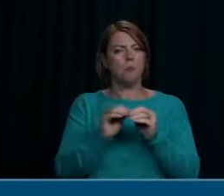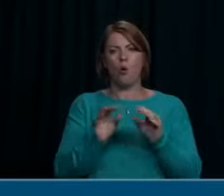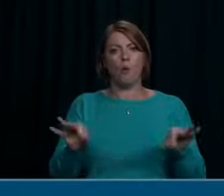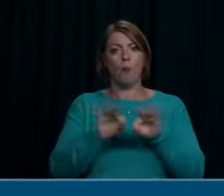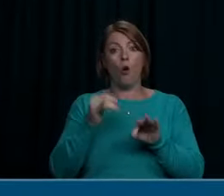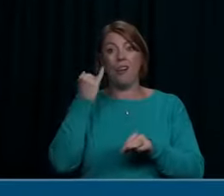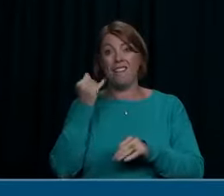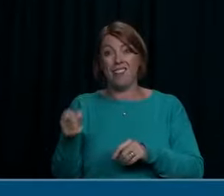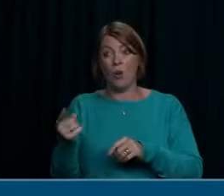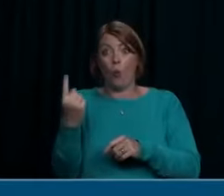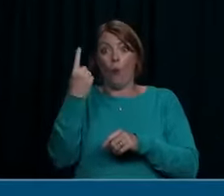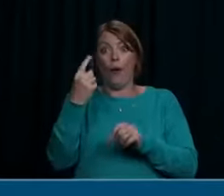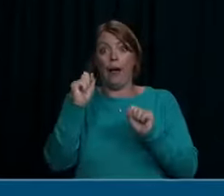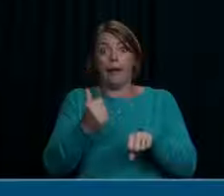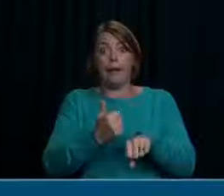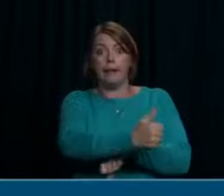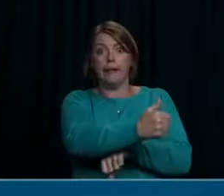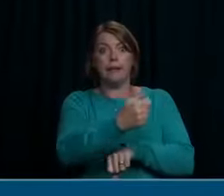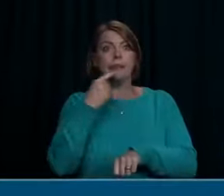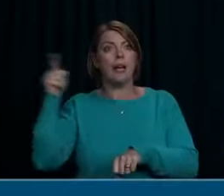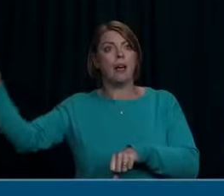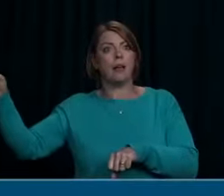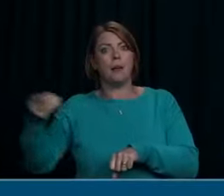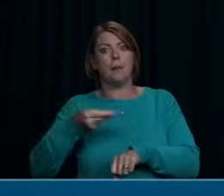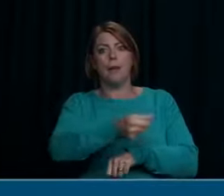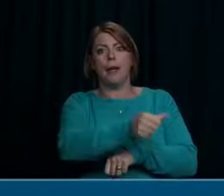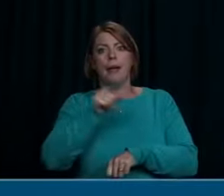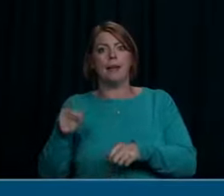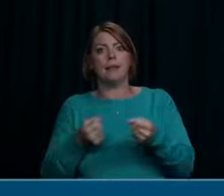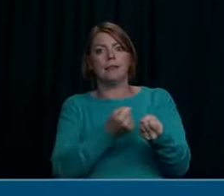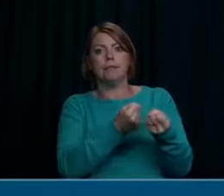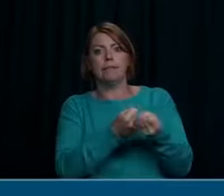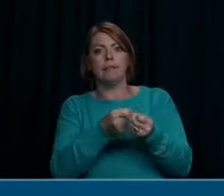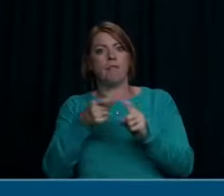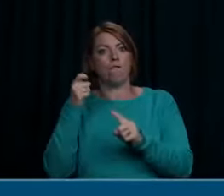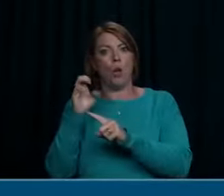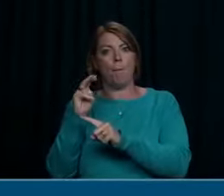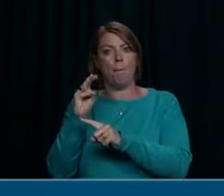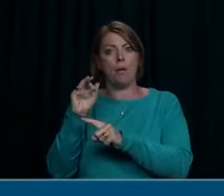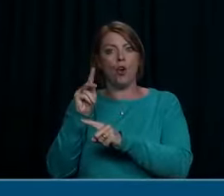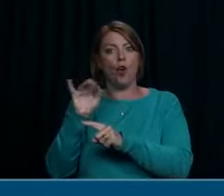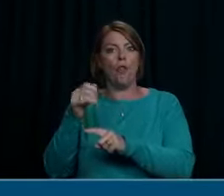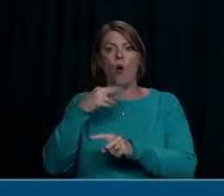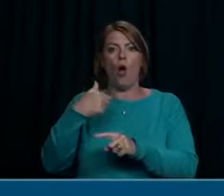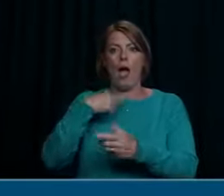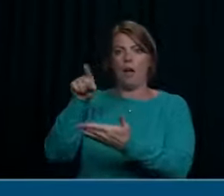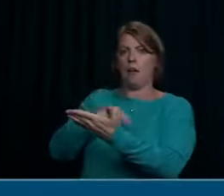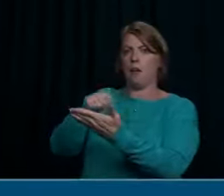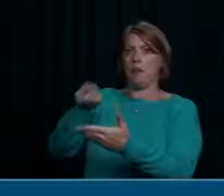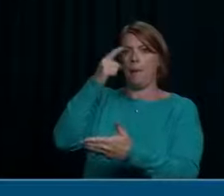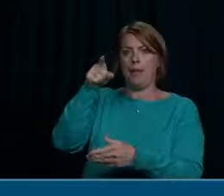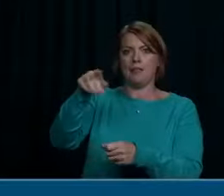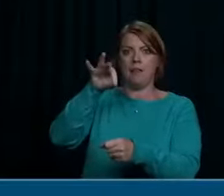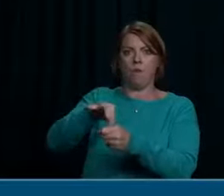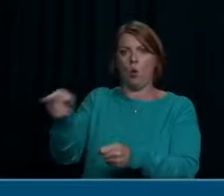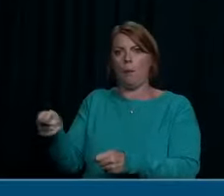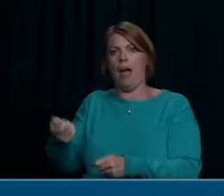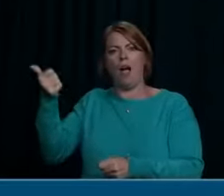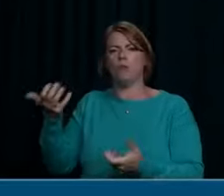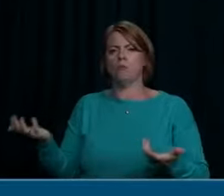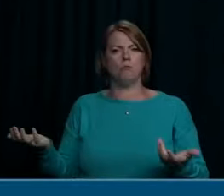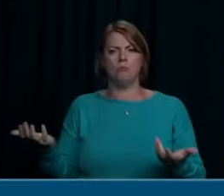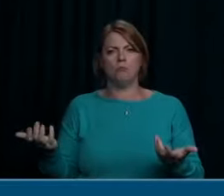me, is to say that I'm either bought and paid for by Kevin McCarthy, or I'm out to get him because he outs McCarthy, hey, I was